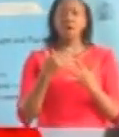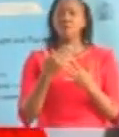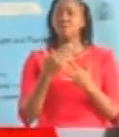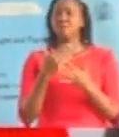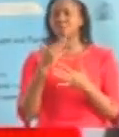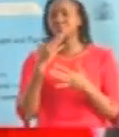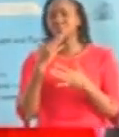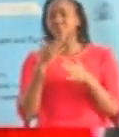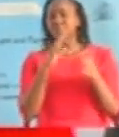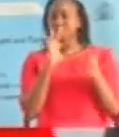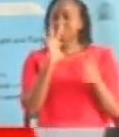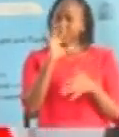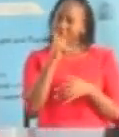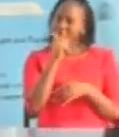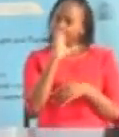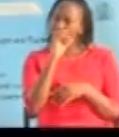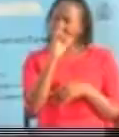well,